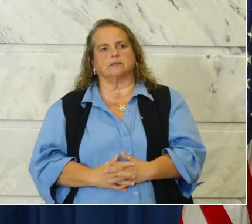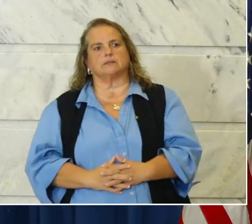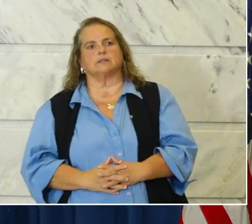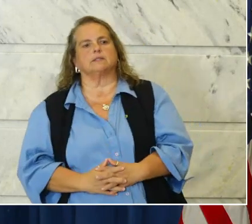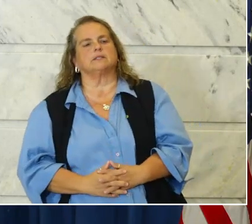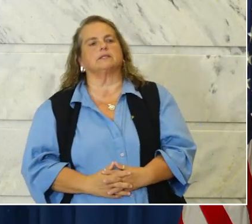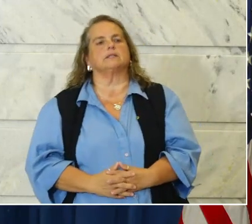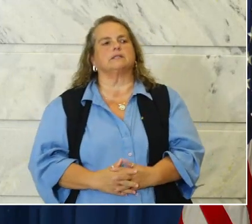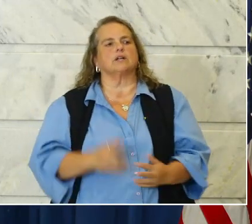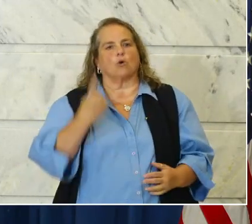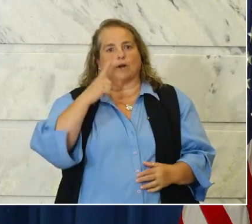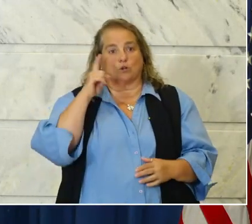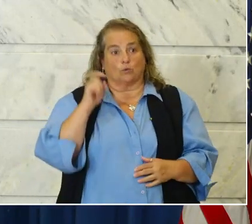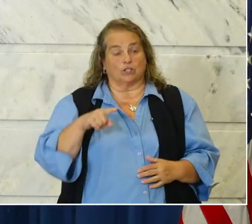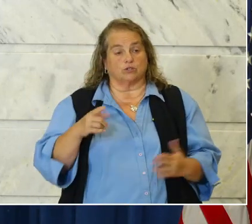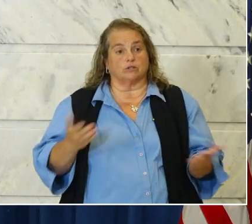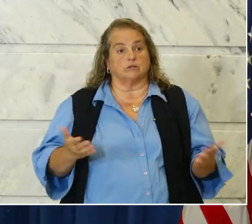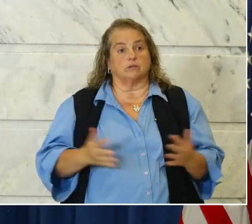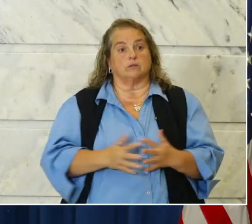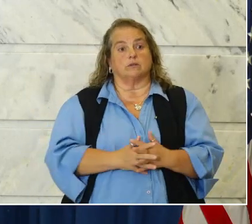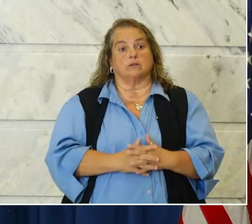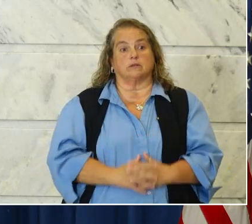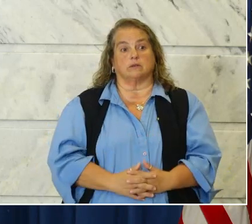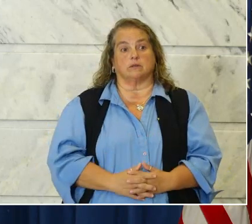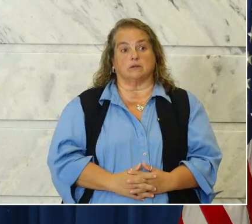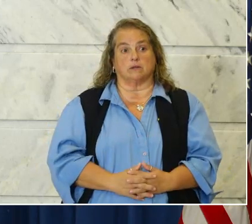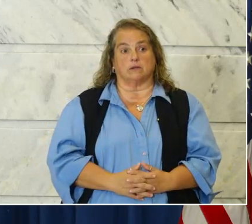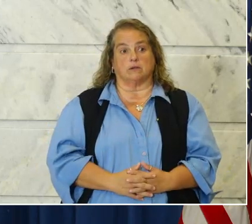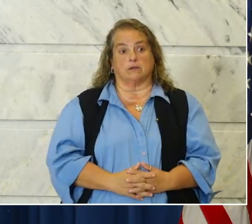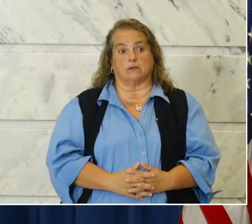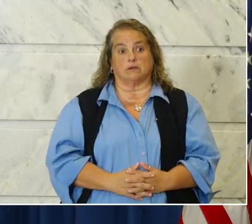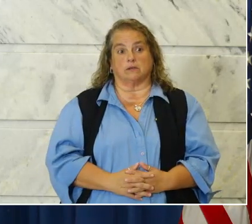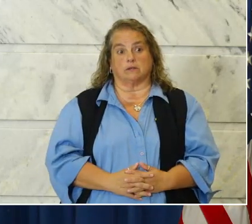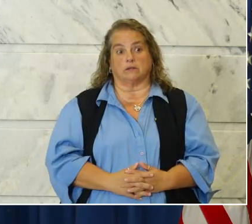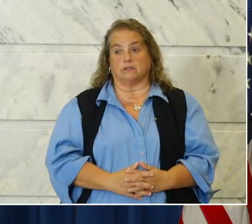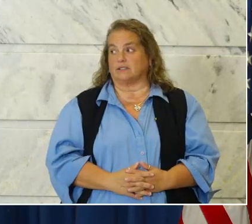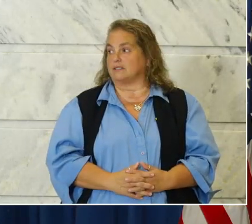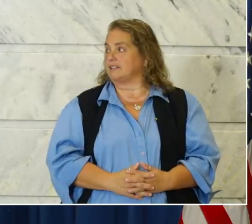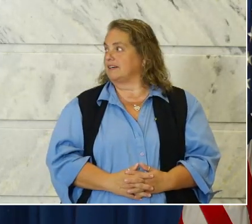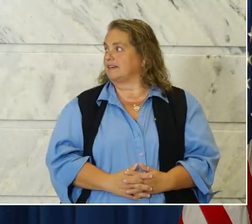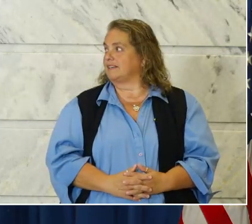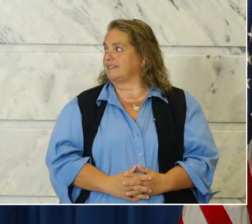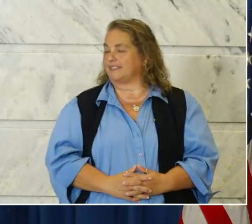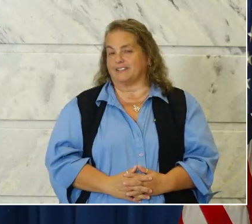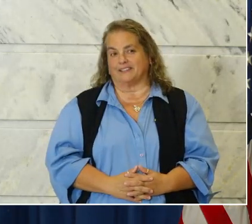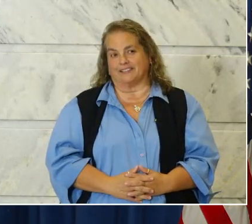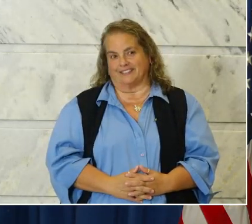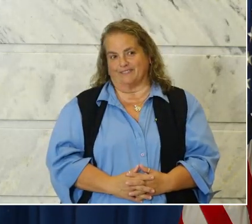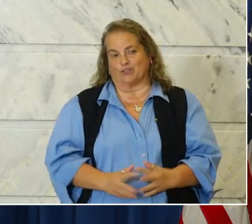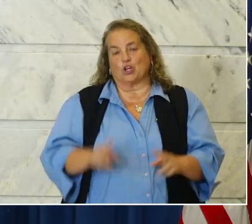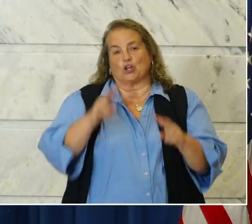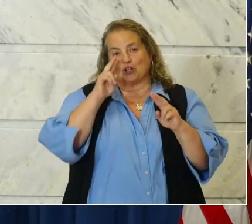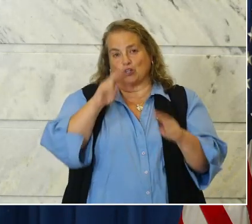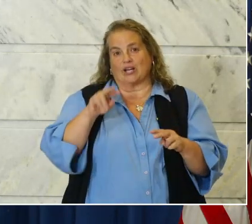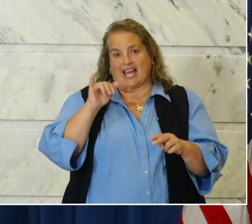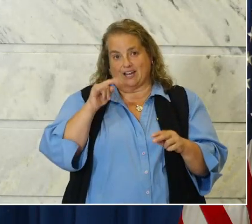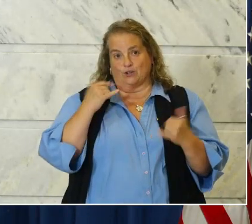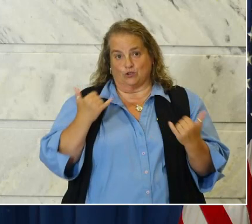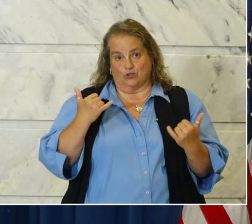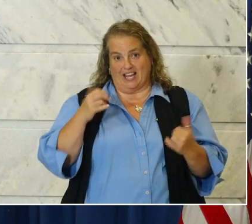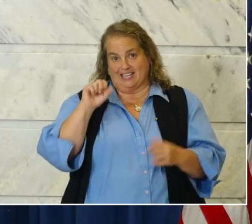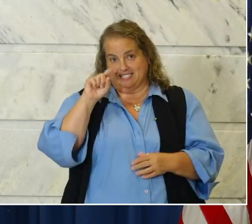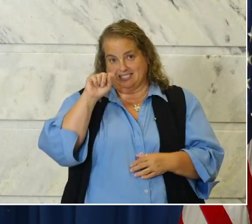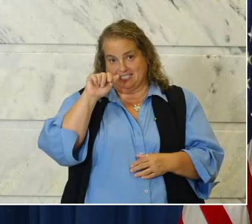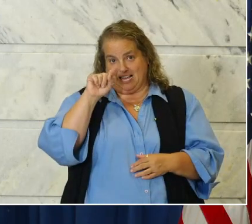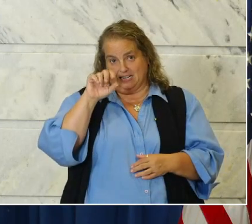want to chime in on this one, and I'll let you take a drink. It'll be a long question, but not that long. Looking at today's stats, 7 more